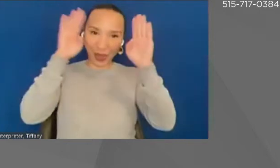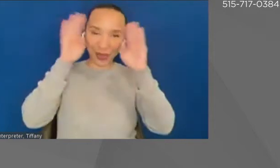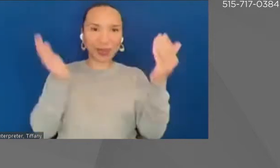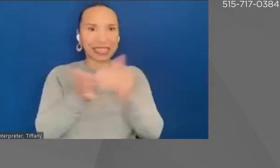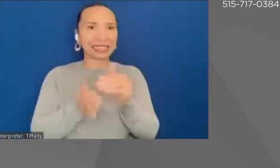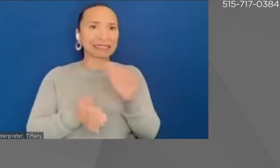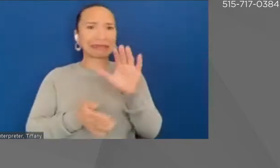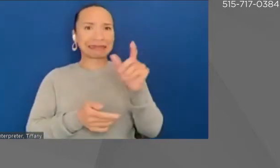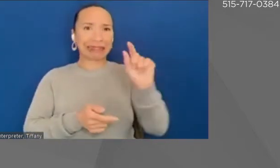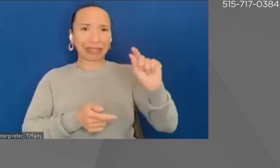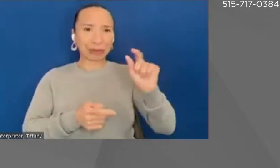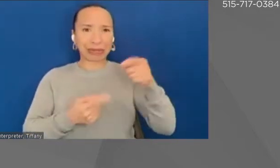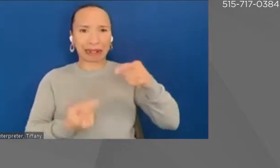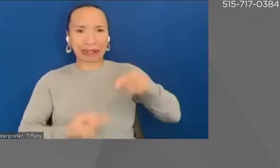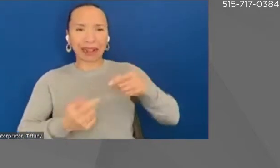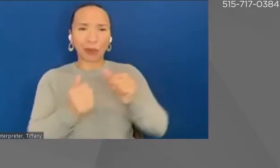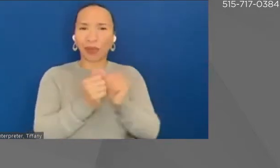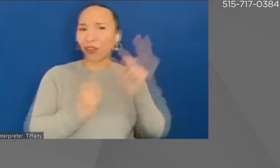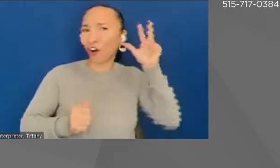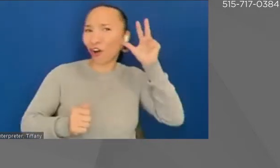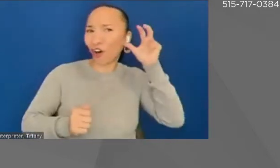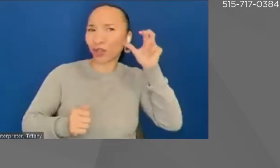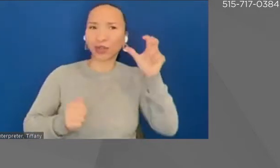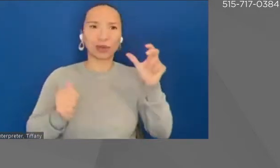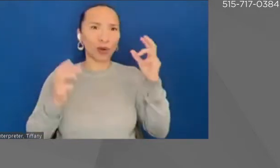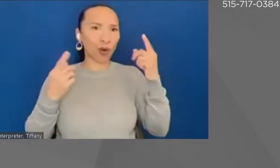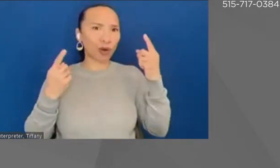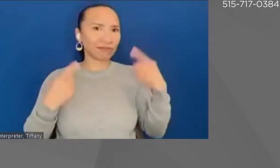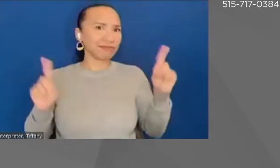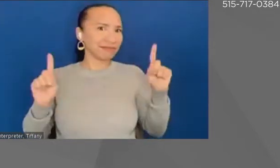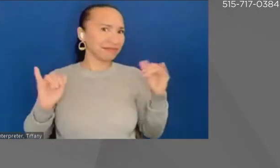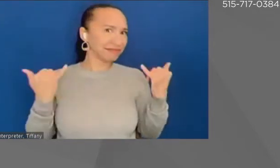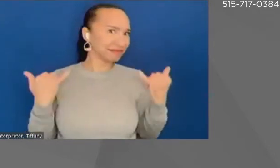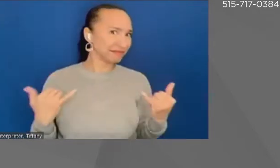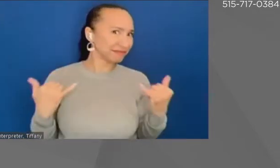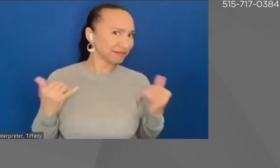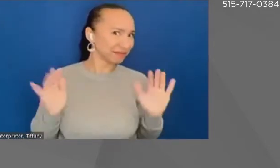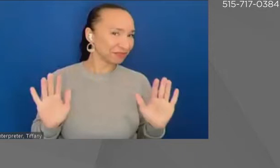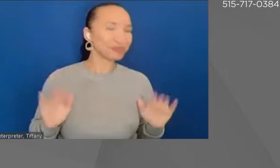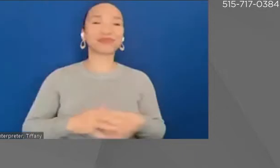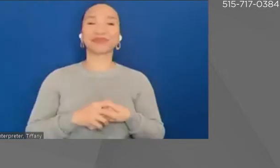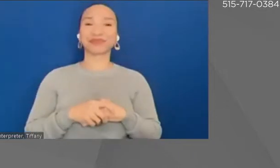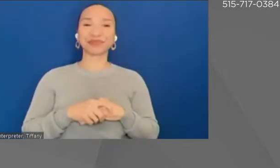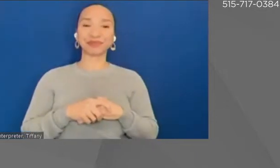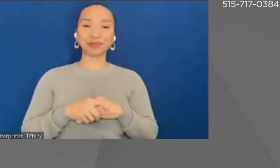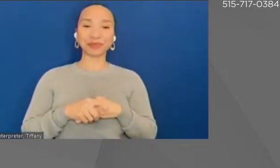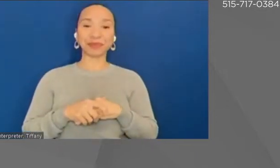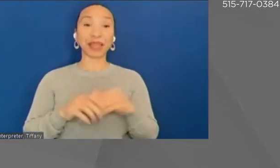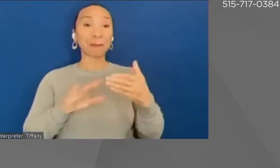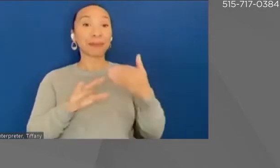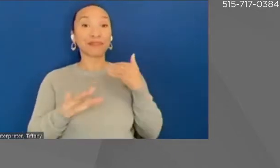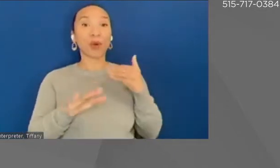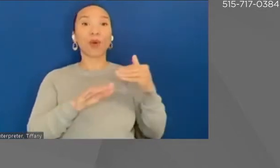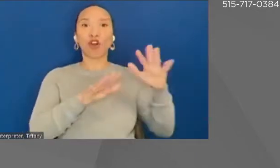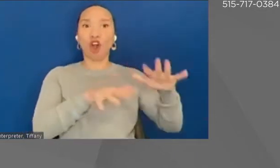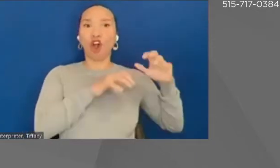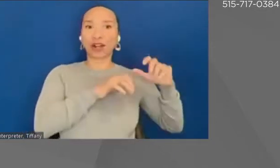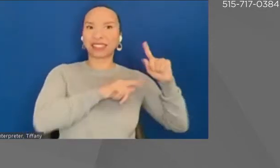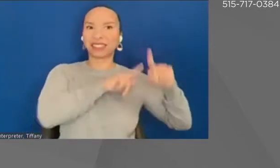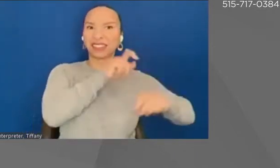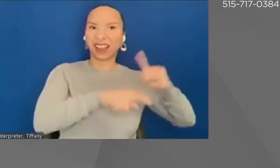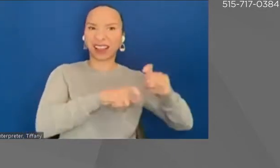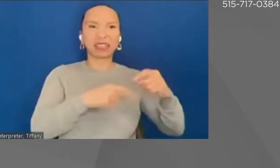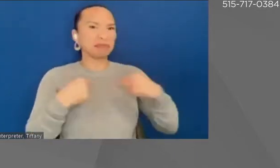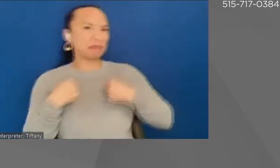little hiccup with the audio. Hopefully you can all hear me now. So before we get to some audience Q&A, I'm going to start with some